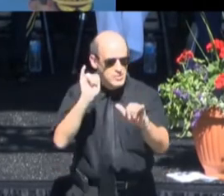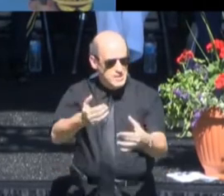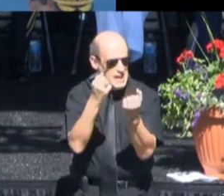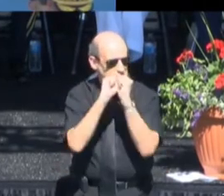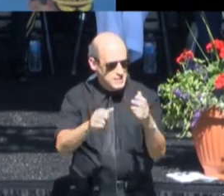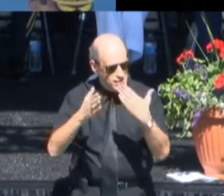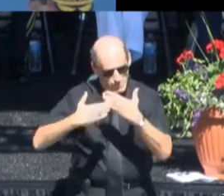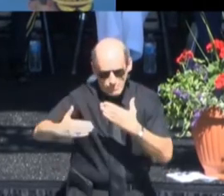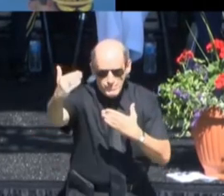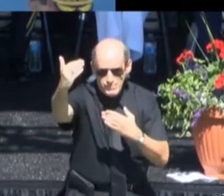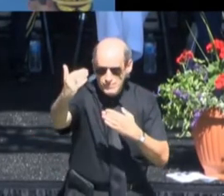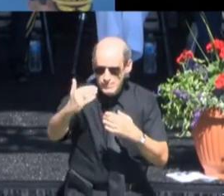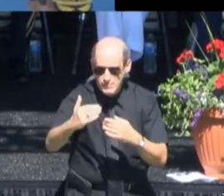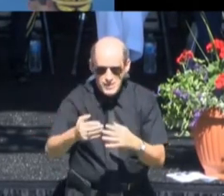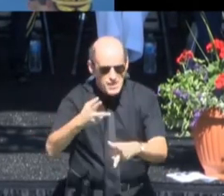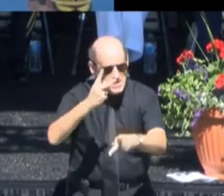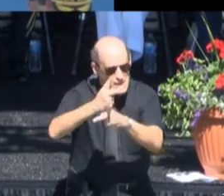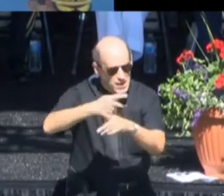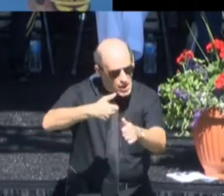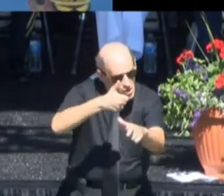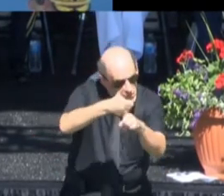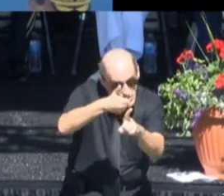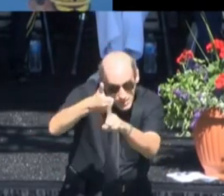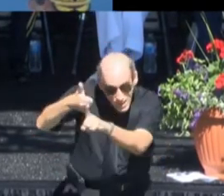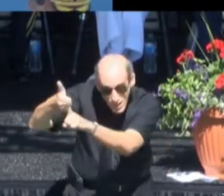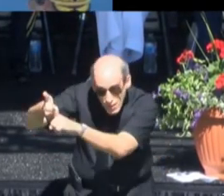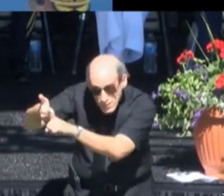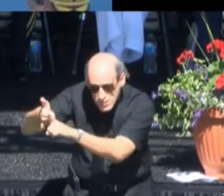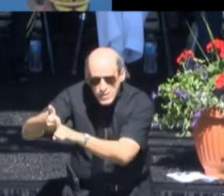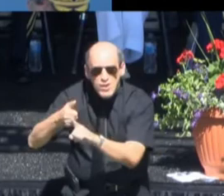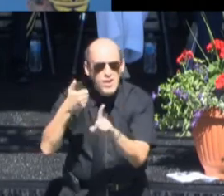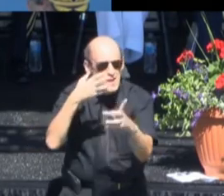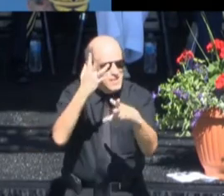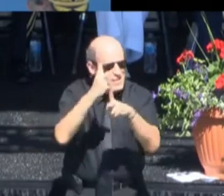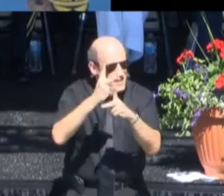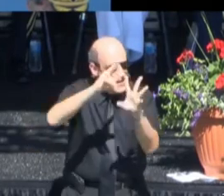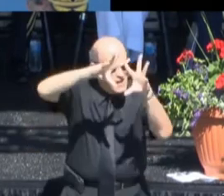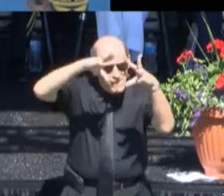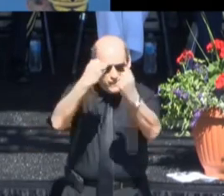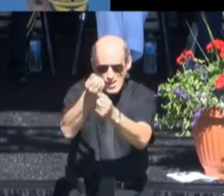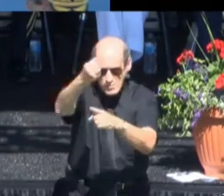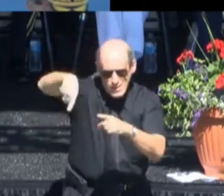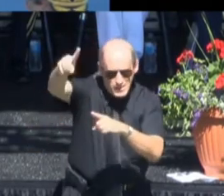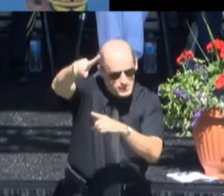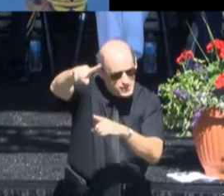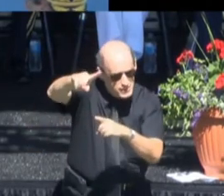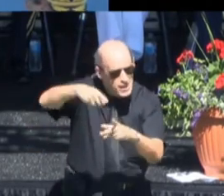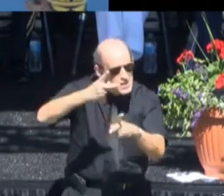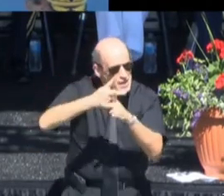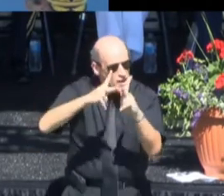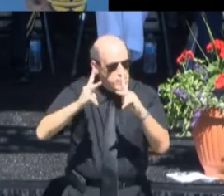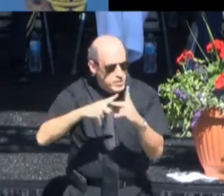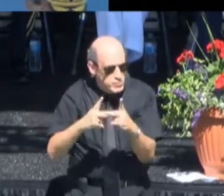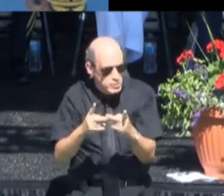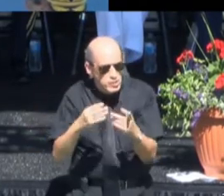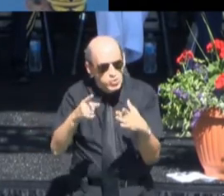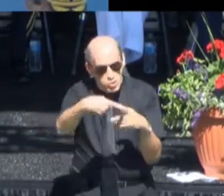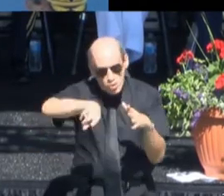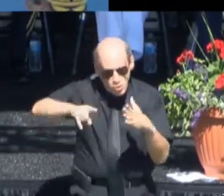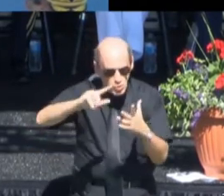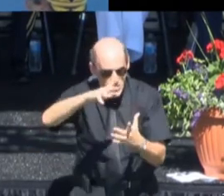safe. Take care of yourselves, your families, those entrusted to your